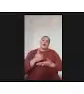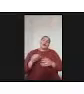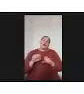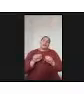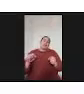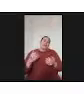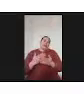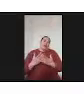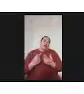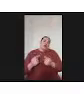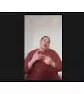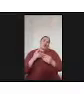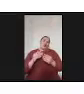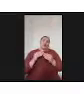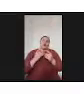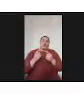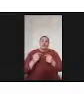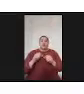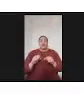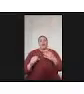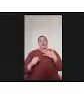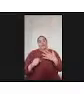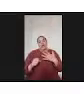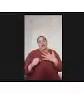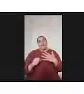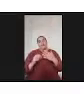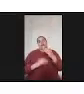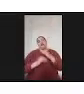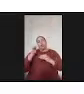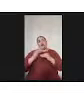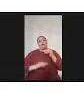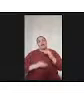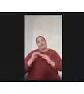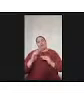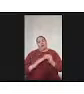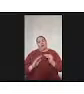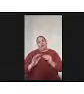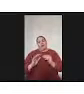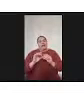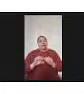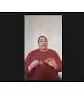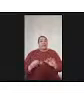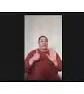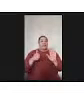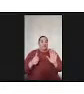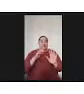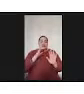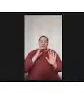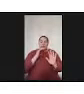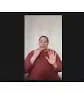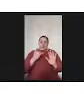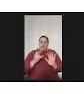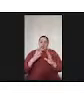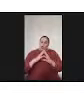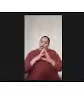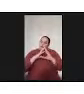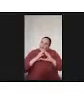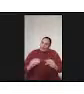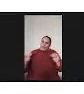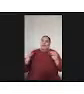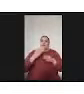to move to stage 5, which is construction, stage 6, which is now where you've completed the work and close